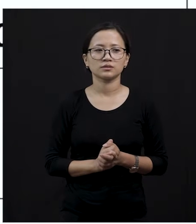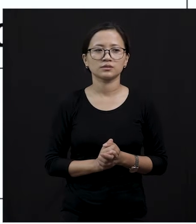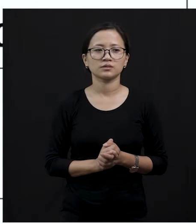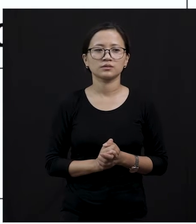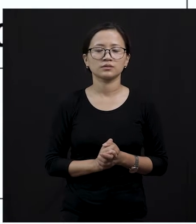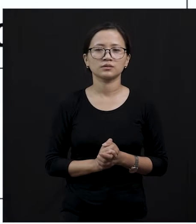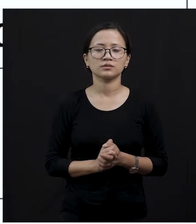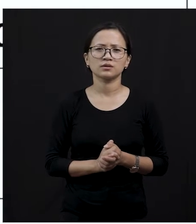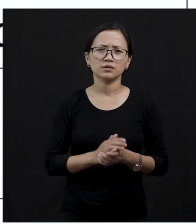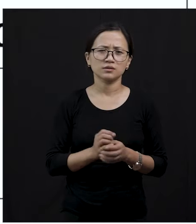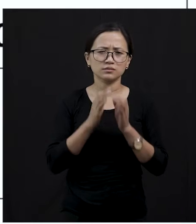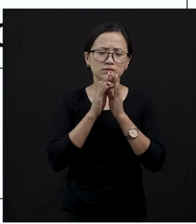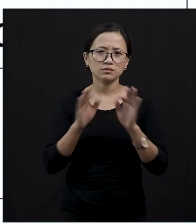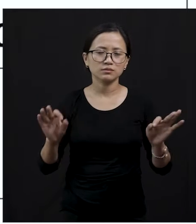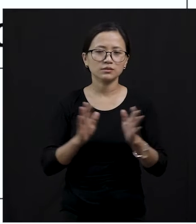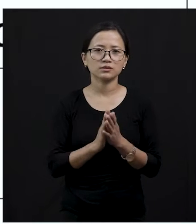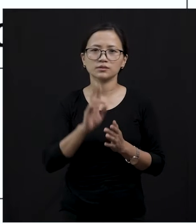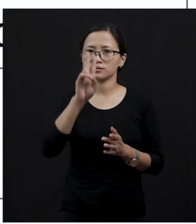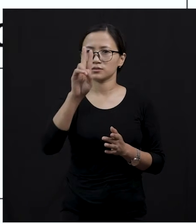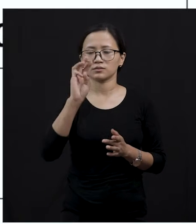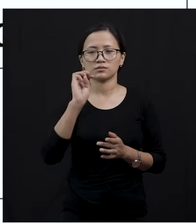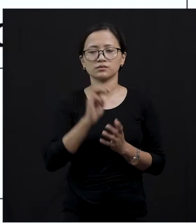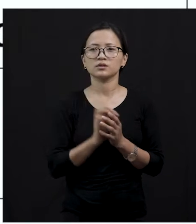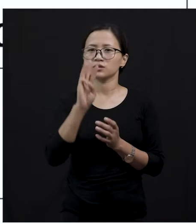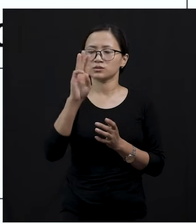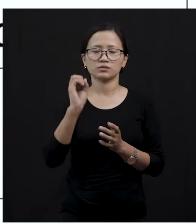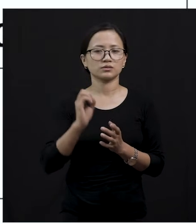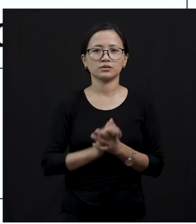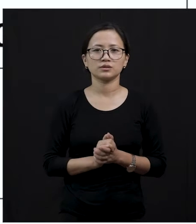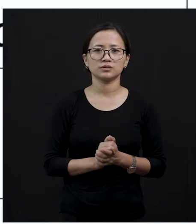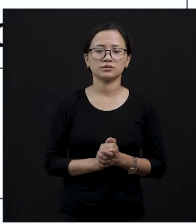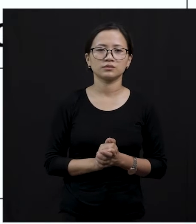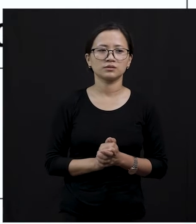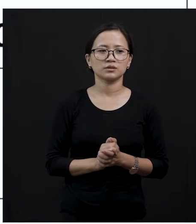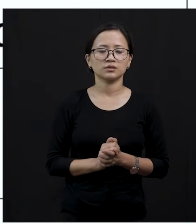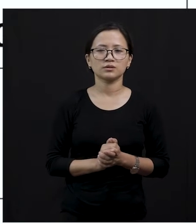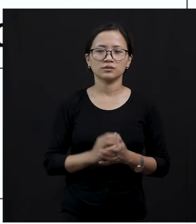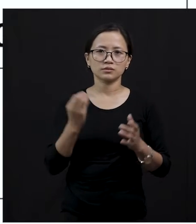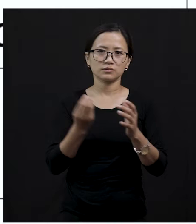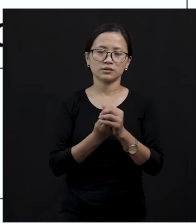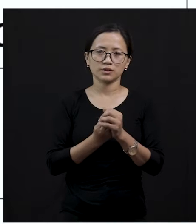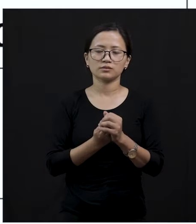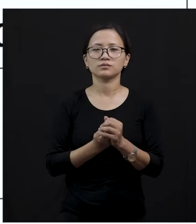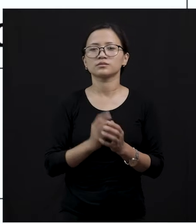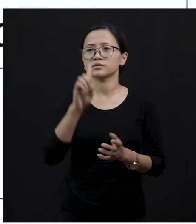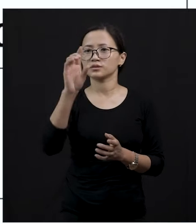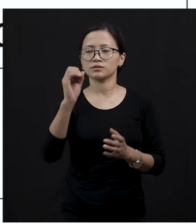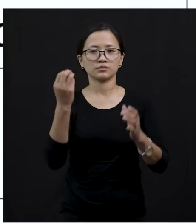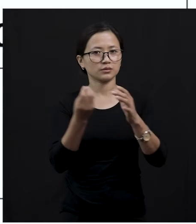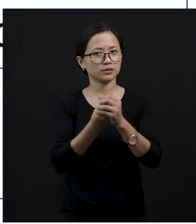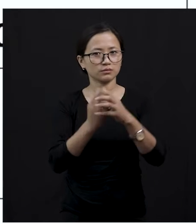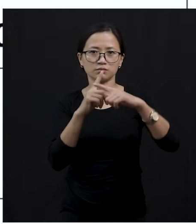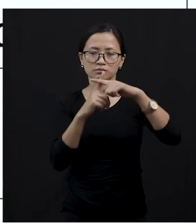3 tenths is simply 30. Okay, 3 tenths means 10 you add 3 times. If you